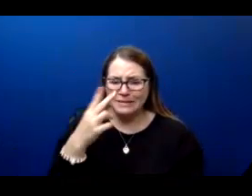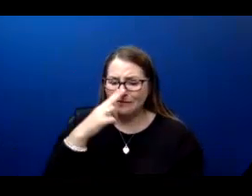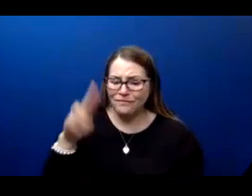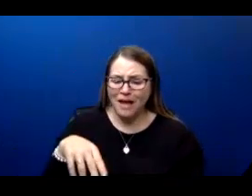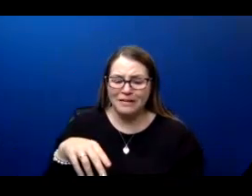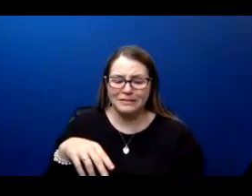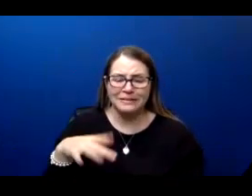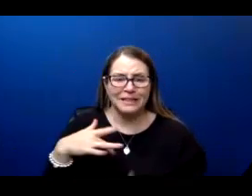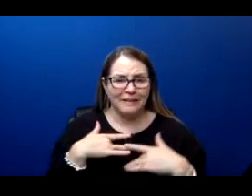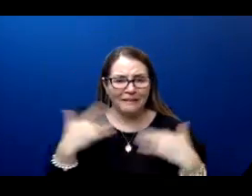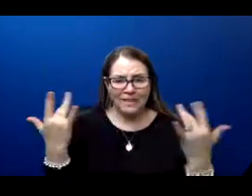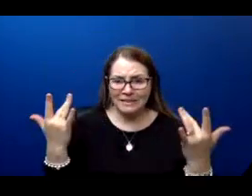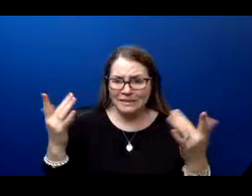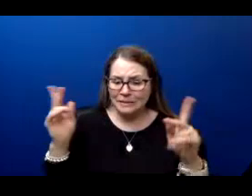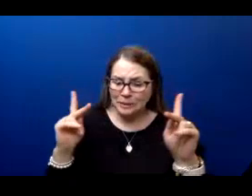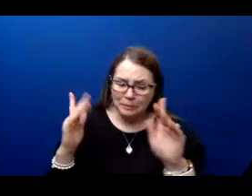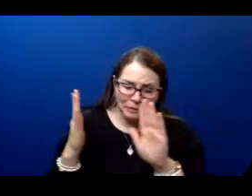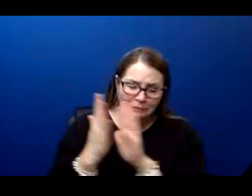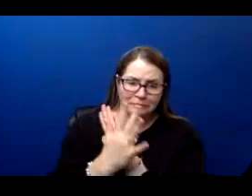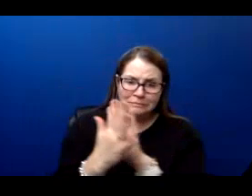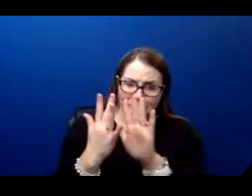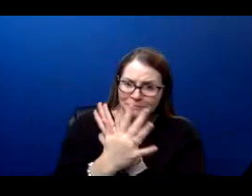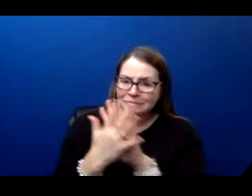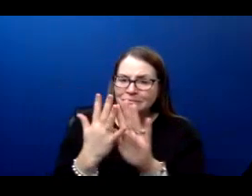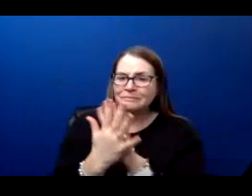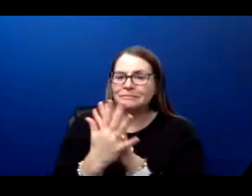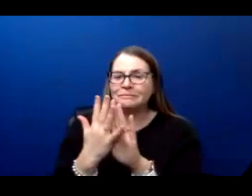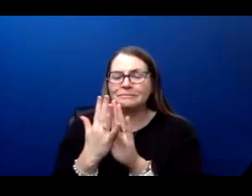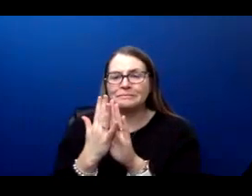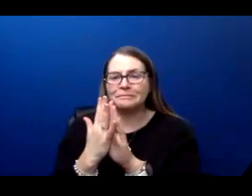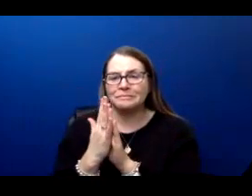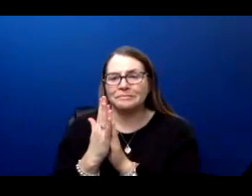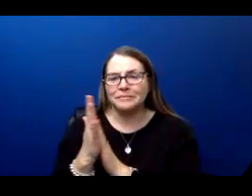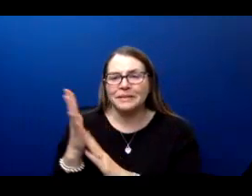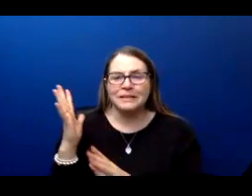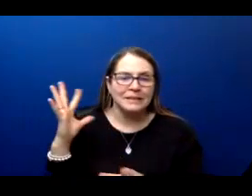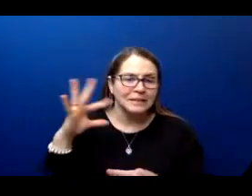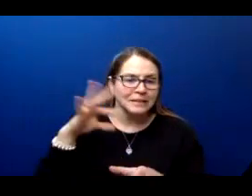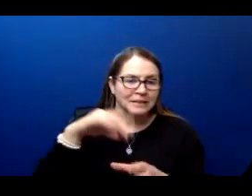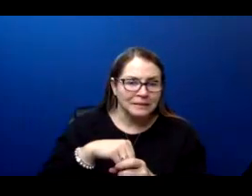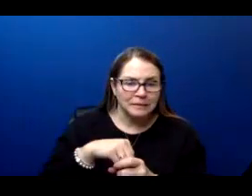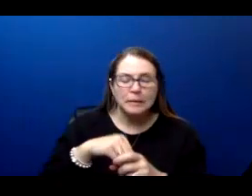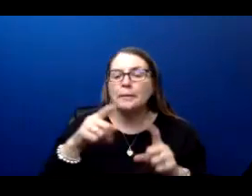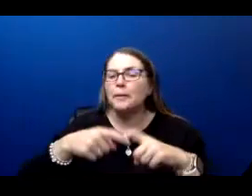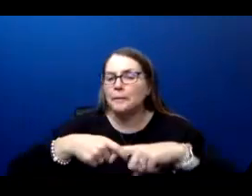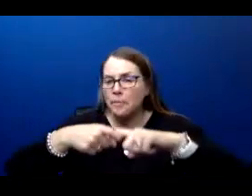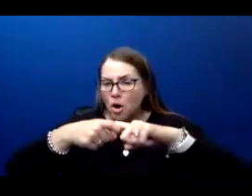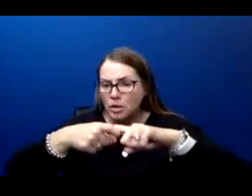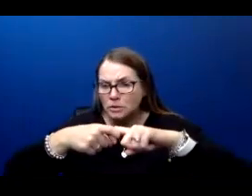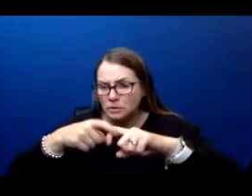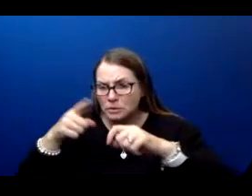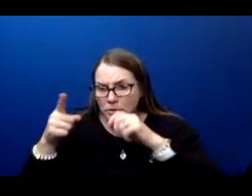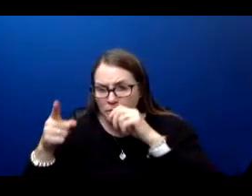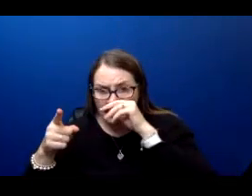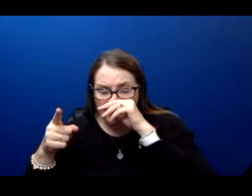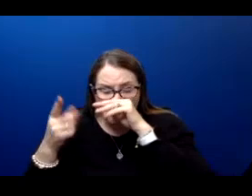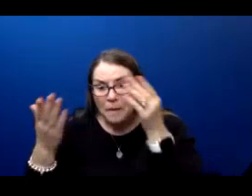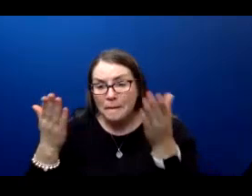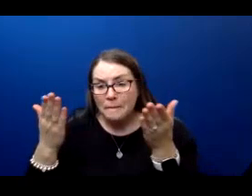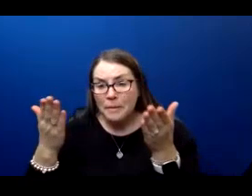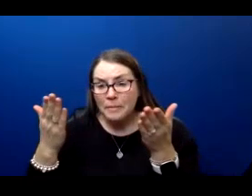have bodies come through and people come through to take part. Just to take a pause, allow our perhaps